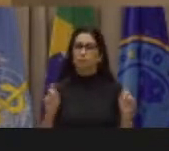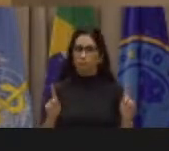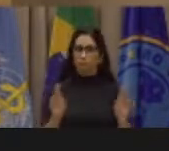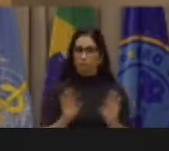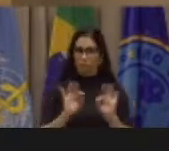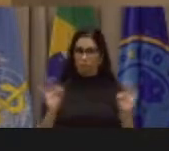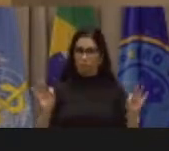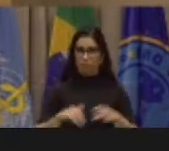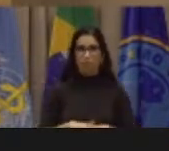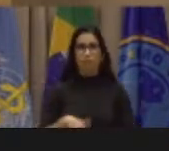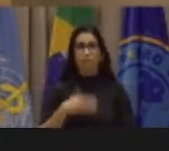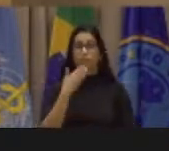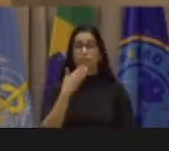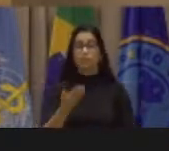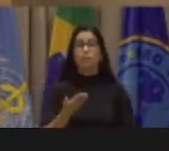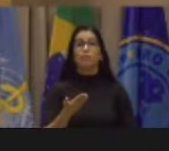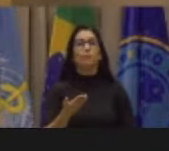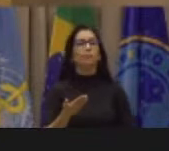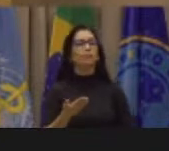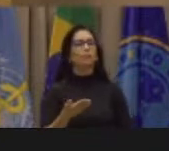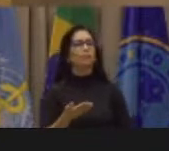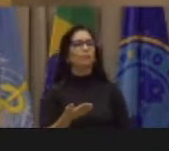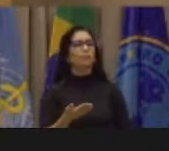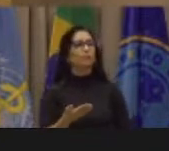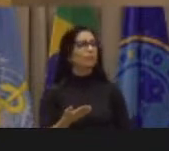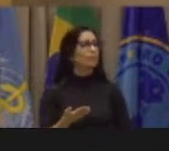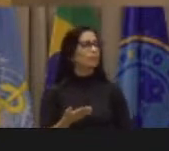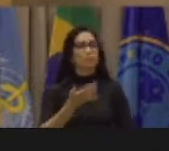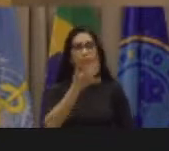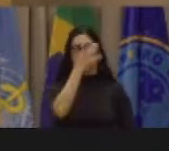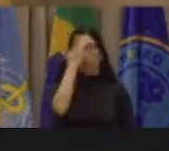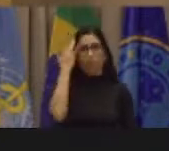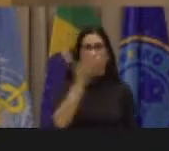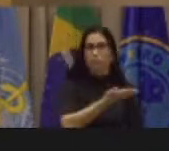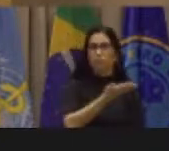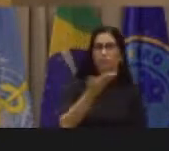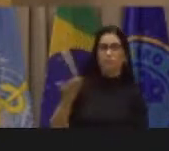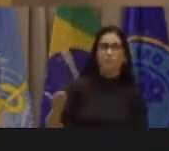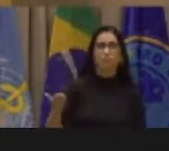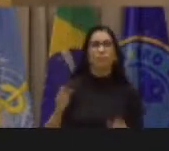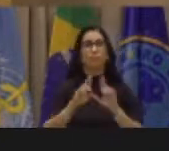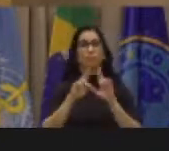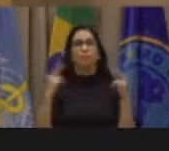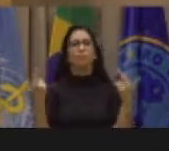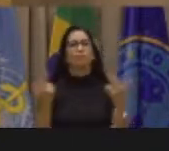Okay, very well. So I would like to invite the ladies and